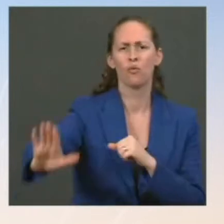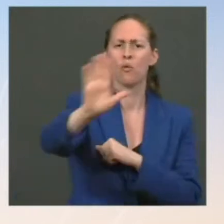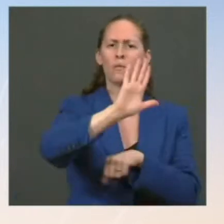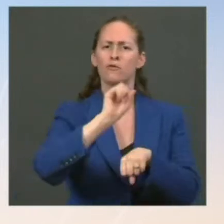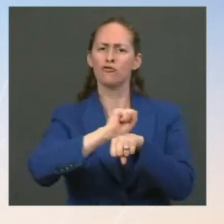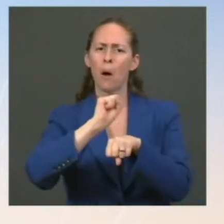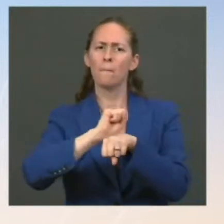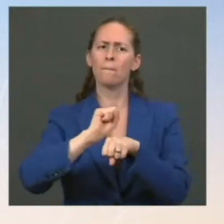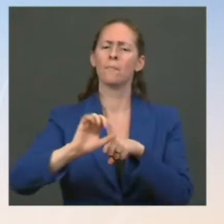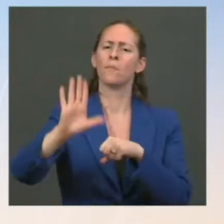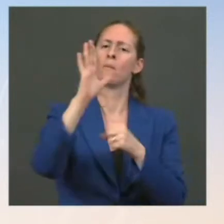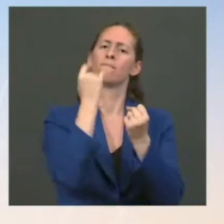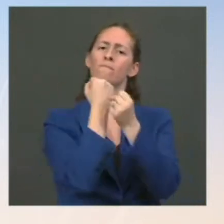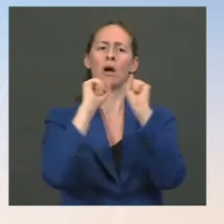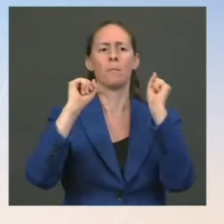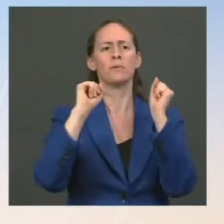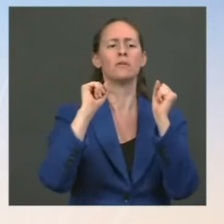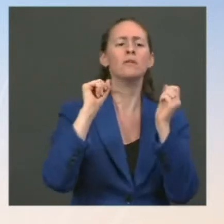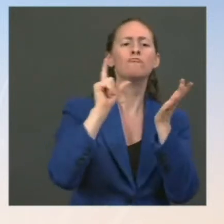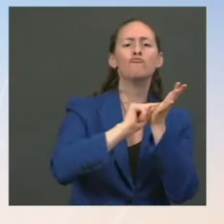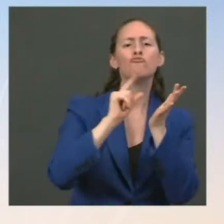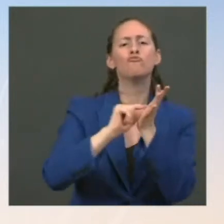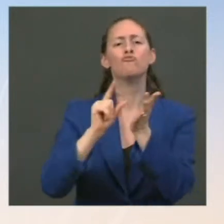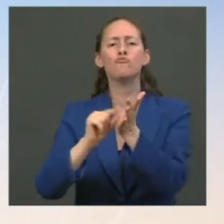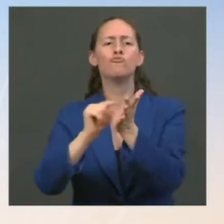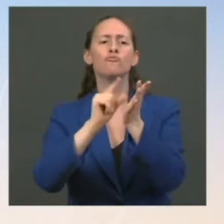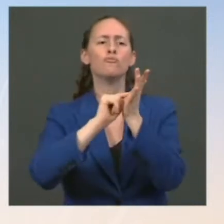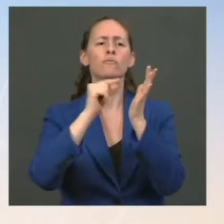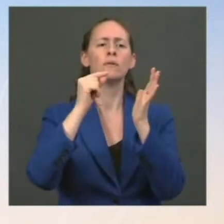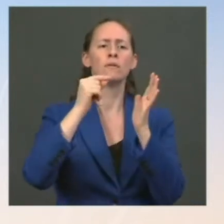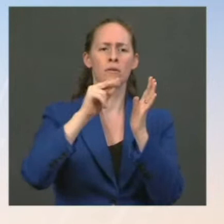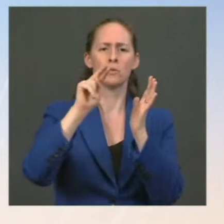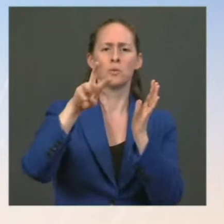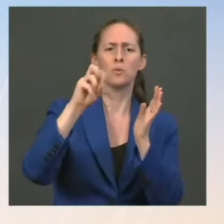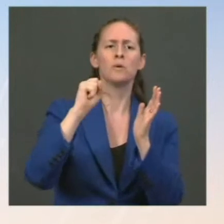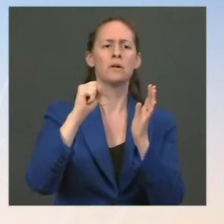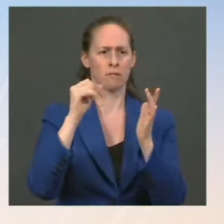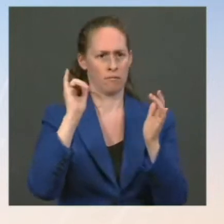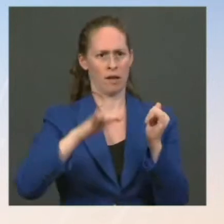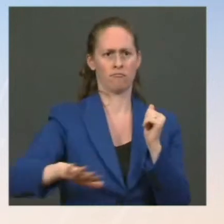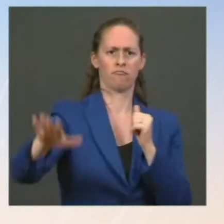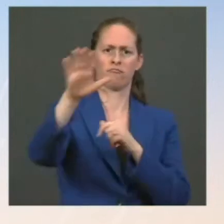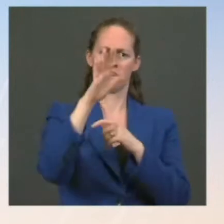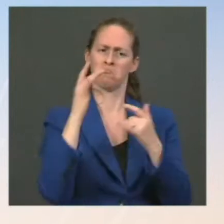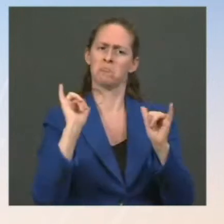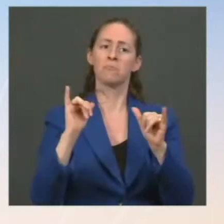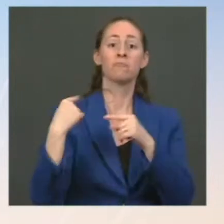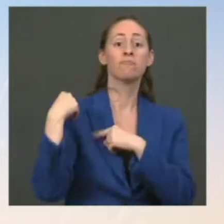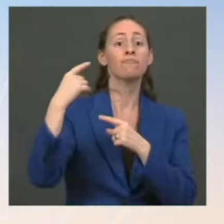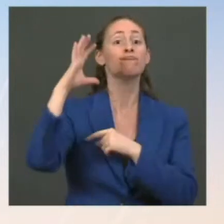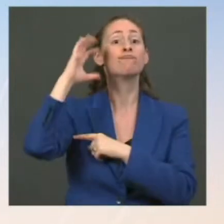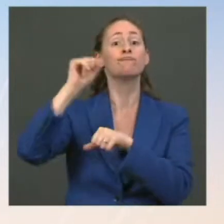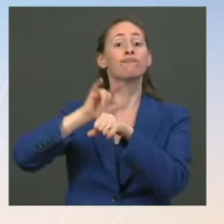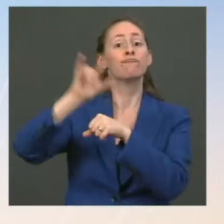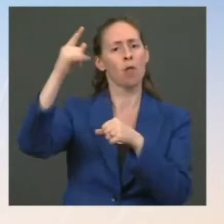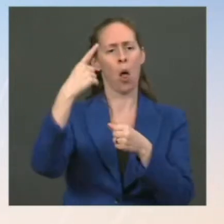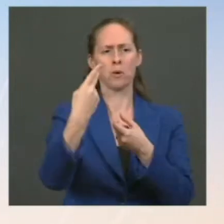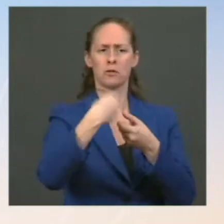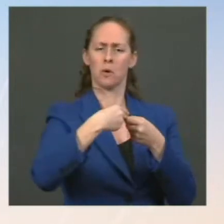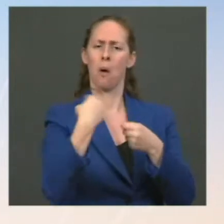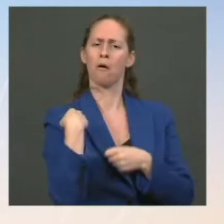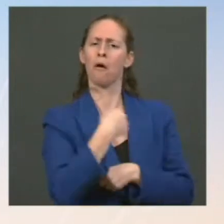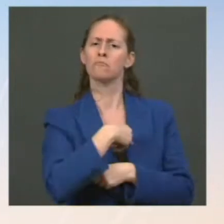free press. We ensure that we have press with us, of course, when we travel, that we have press with us for sprays in